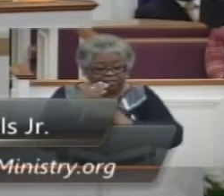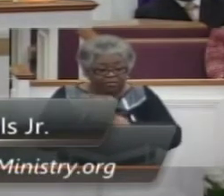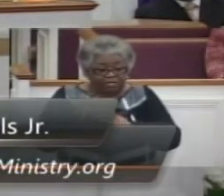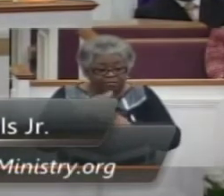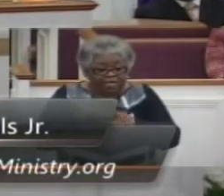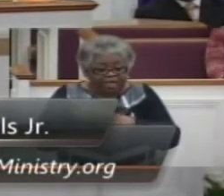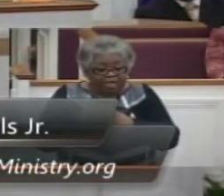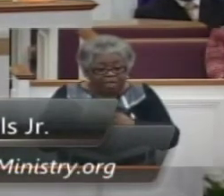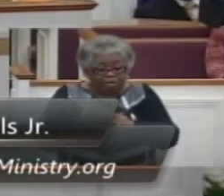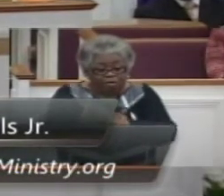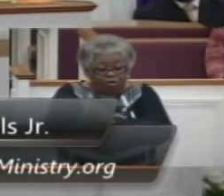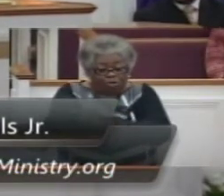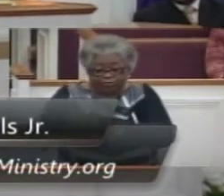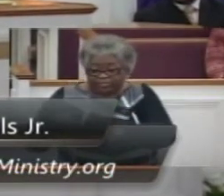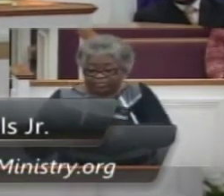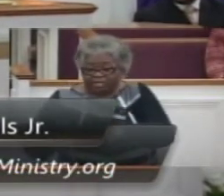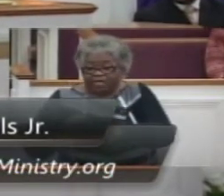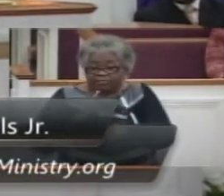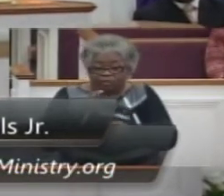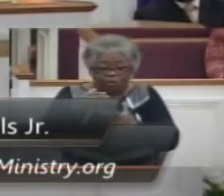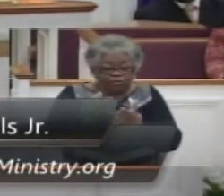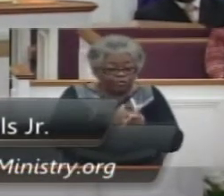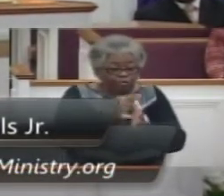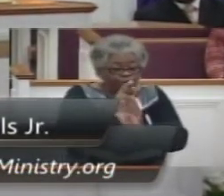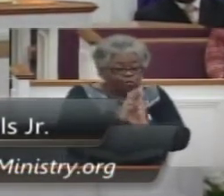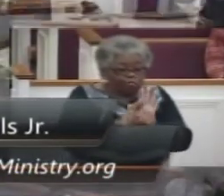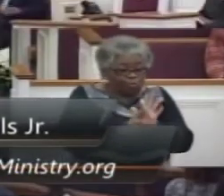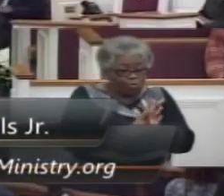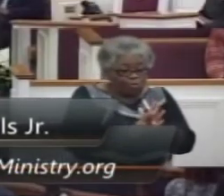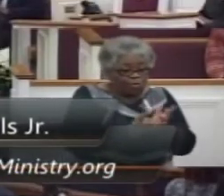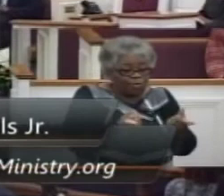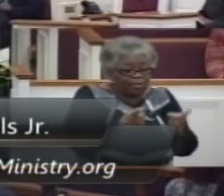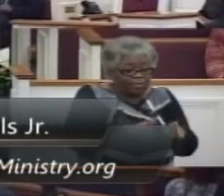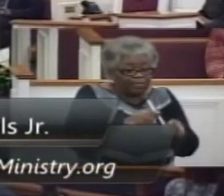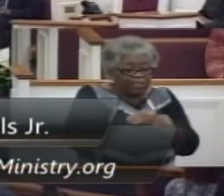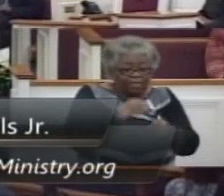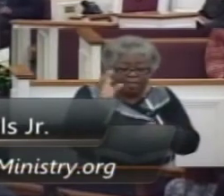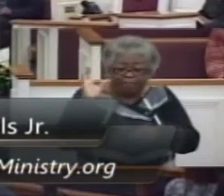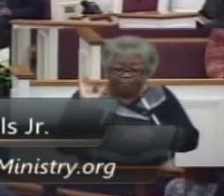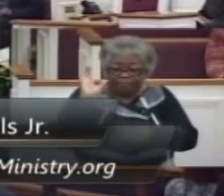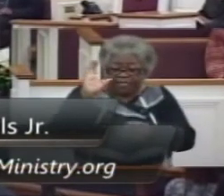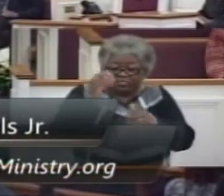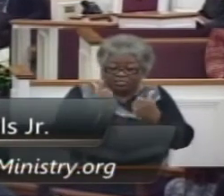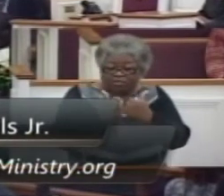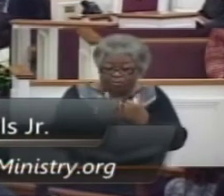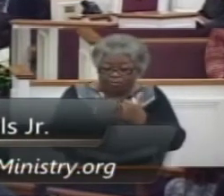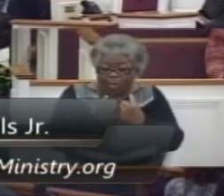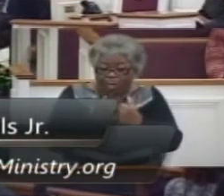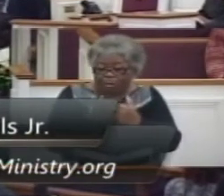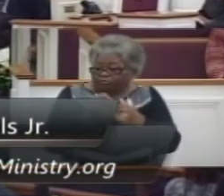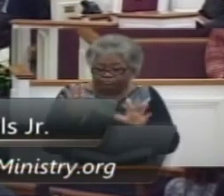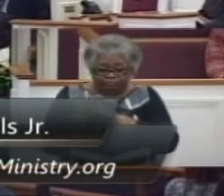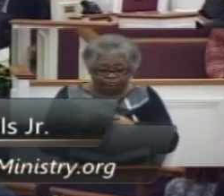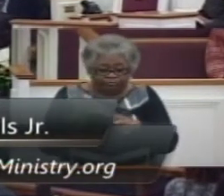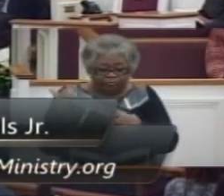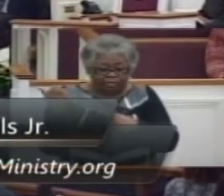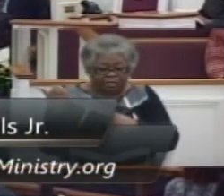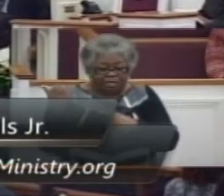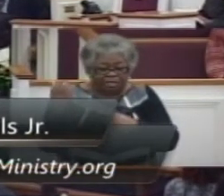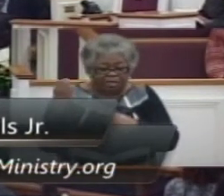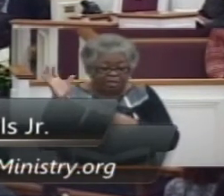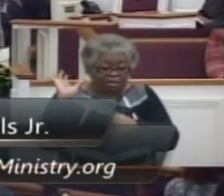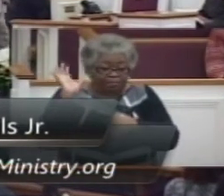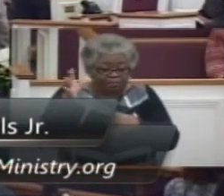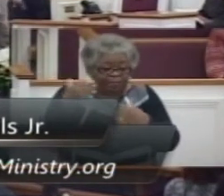in the lane. So a new rule came up in basketball, which they call the